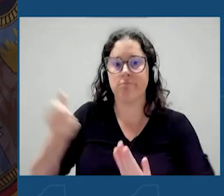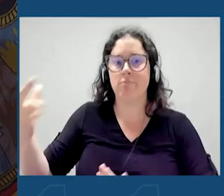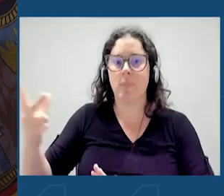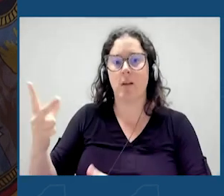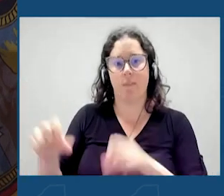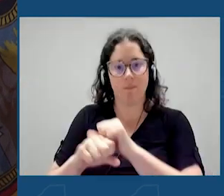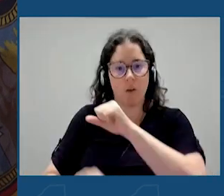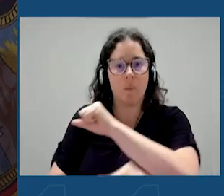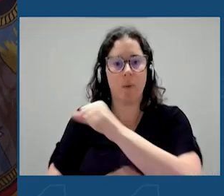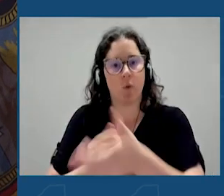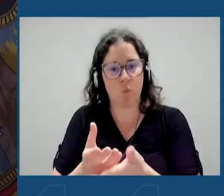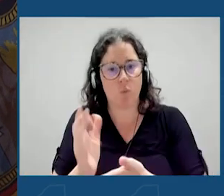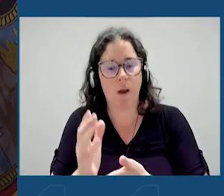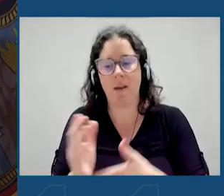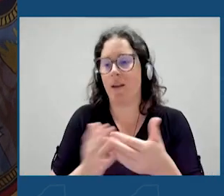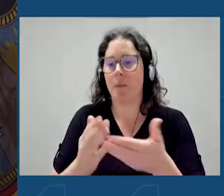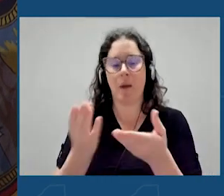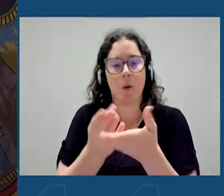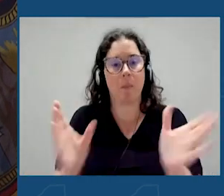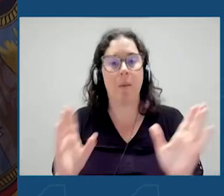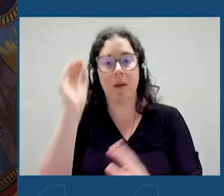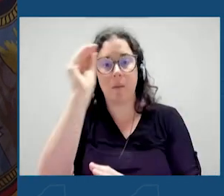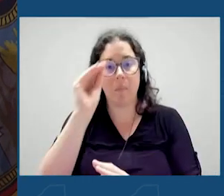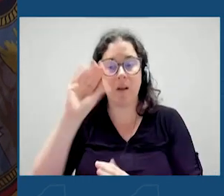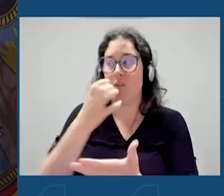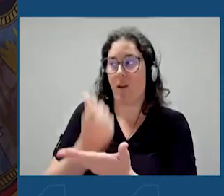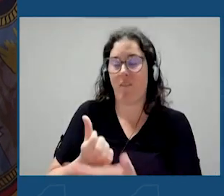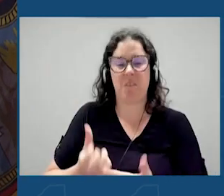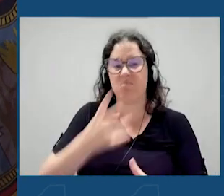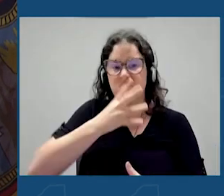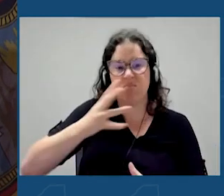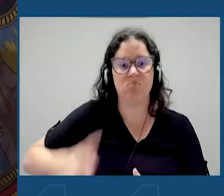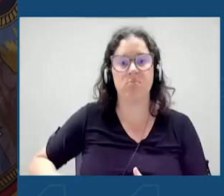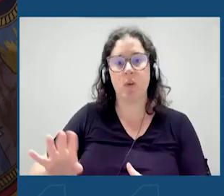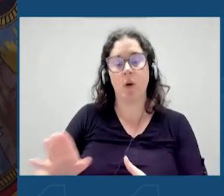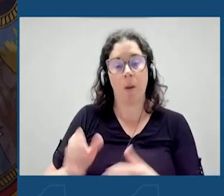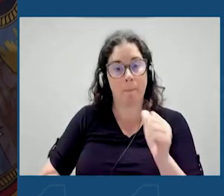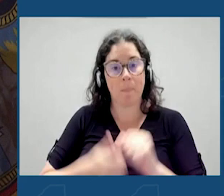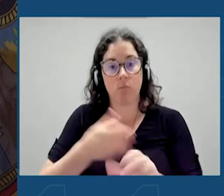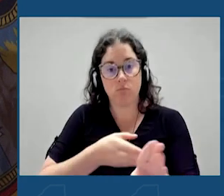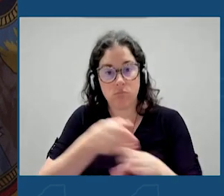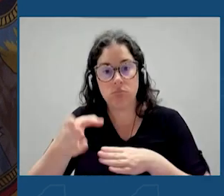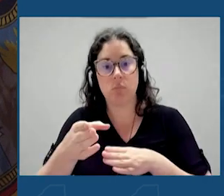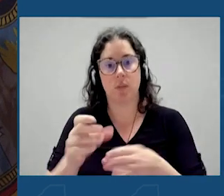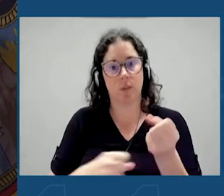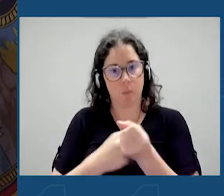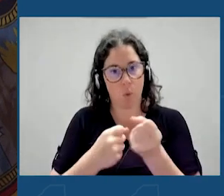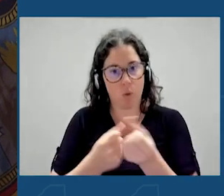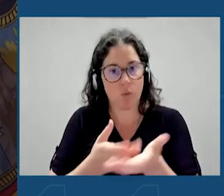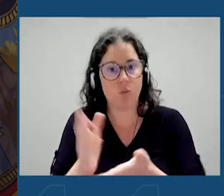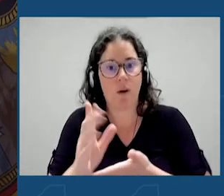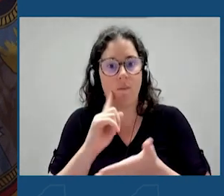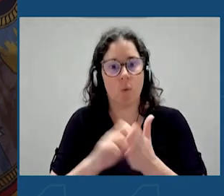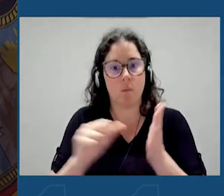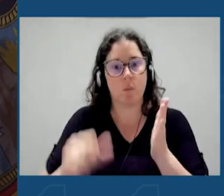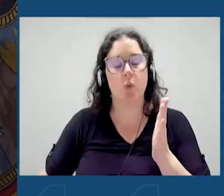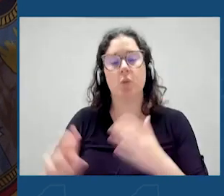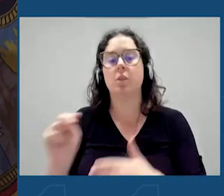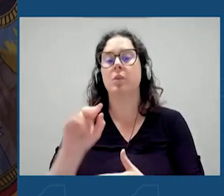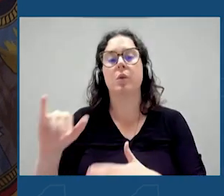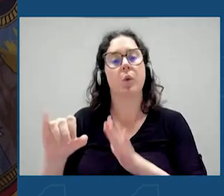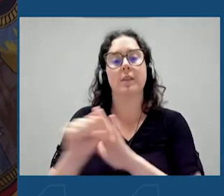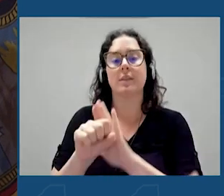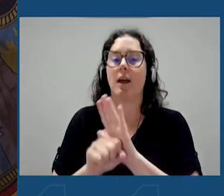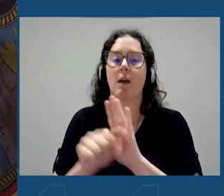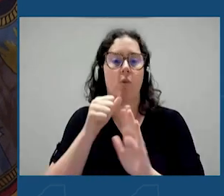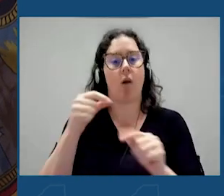public opinion evidence that majorities everywhere support the right to abortion. In New York State, we are not going